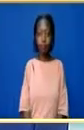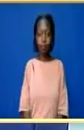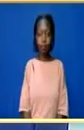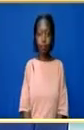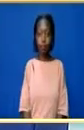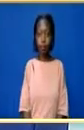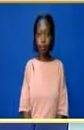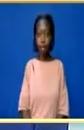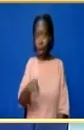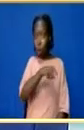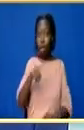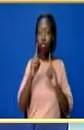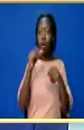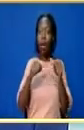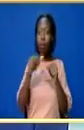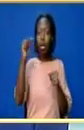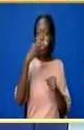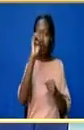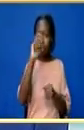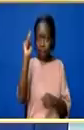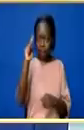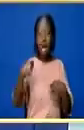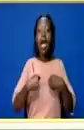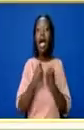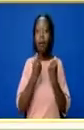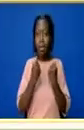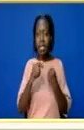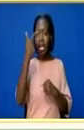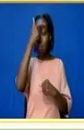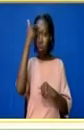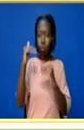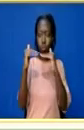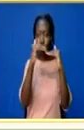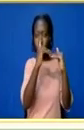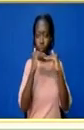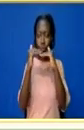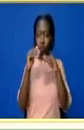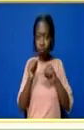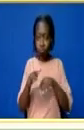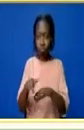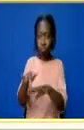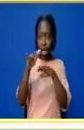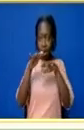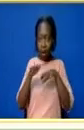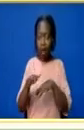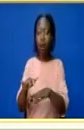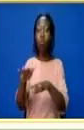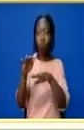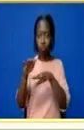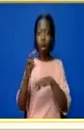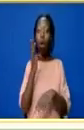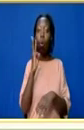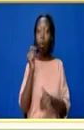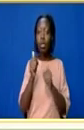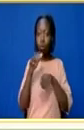Where we talk about sheet erosion occurs due to uniform runoff. runoff, this is the water